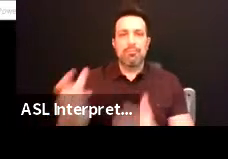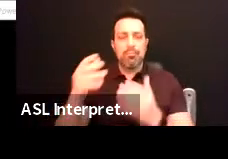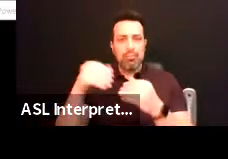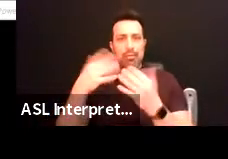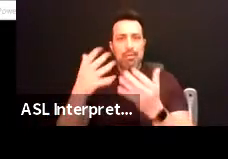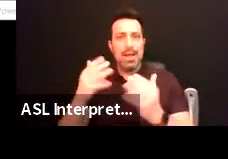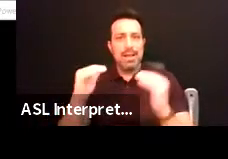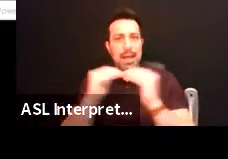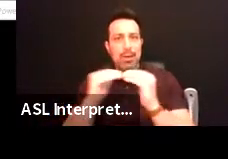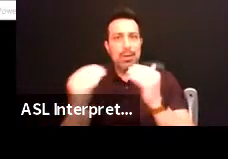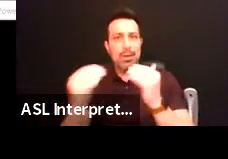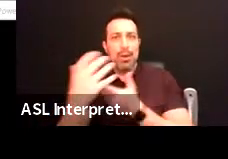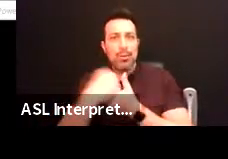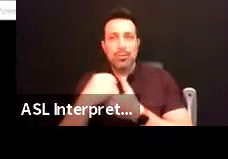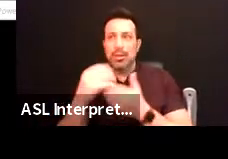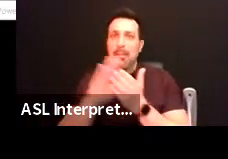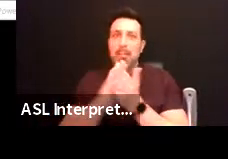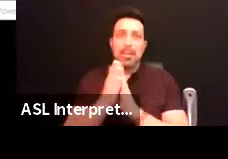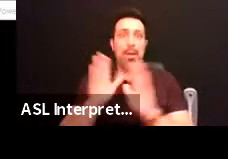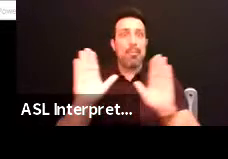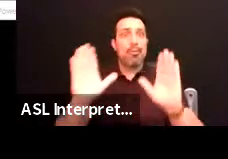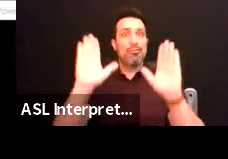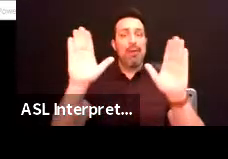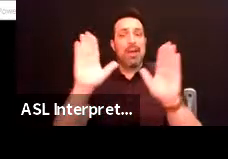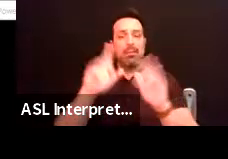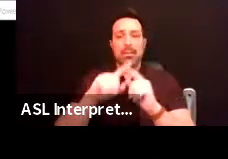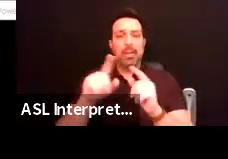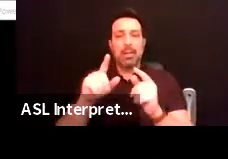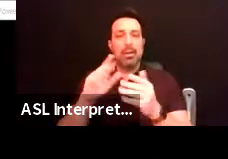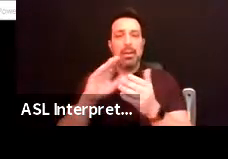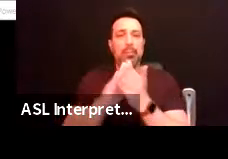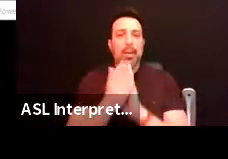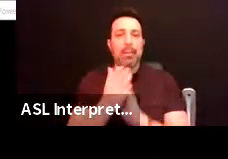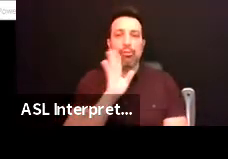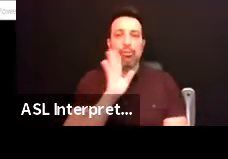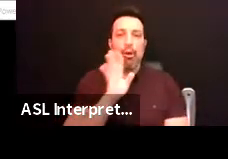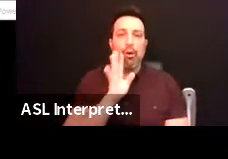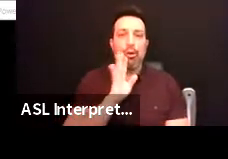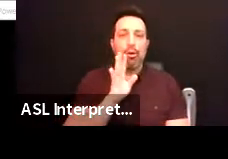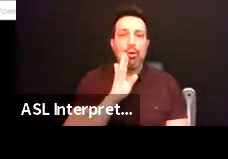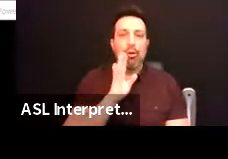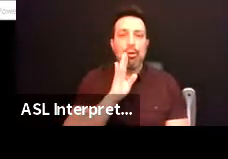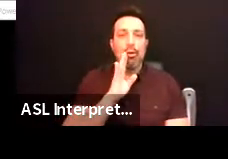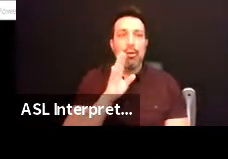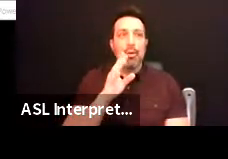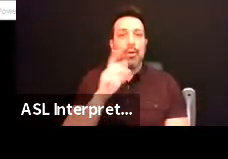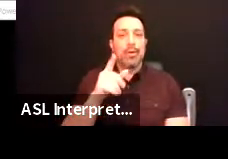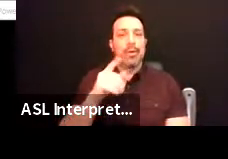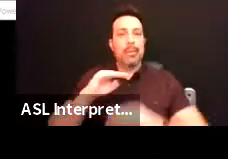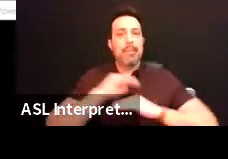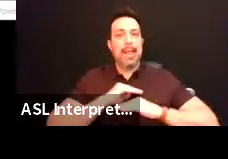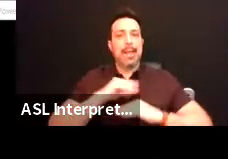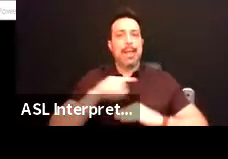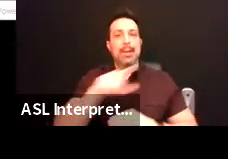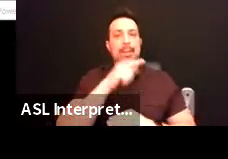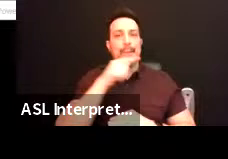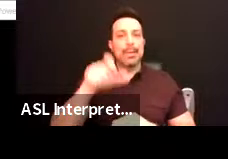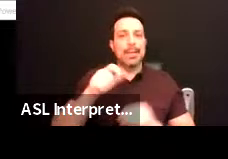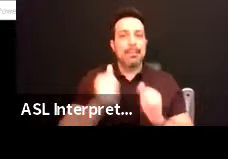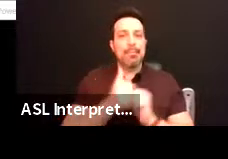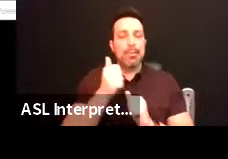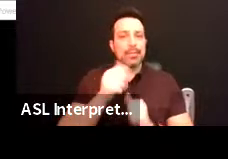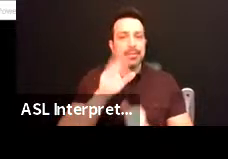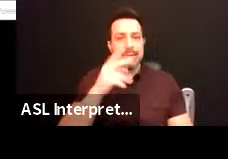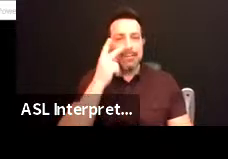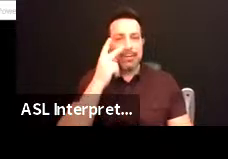And then all it becomes is just talk. It's just placating to the people that need it the most, and we never see any